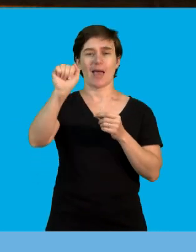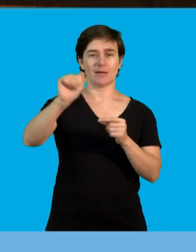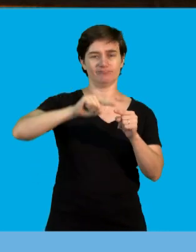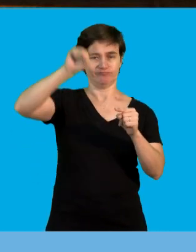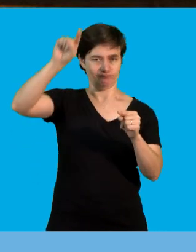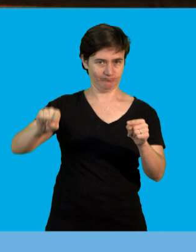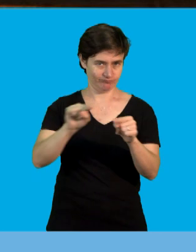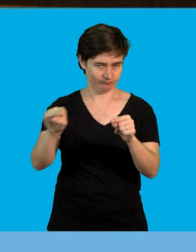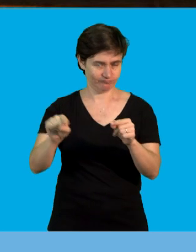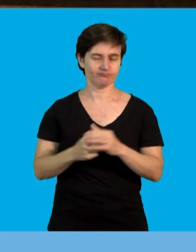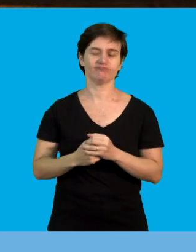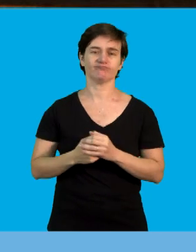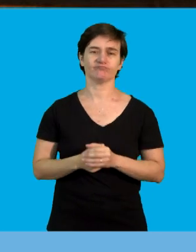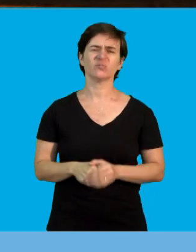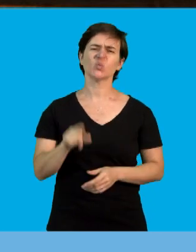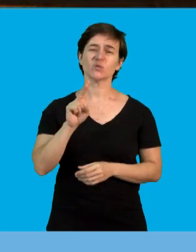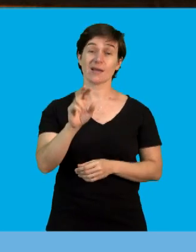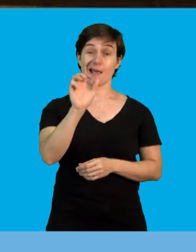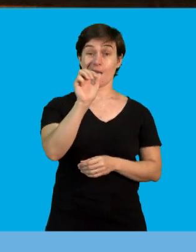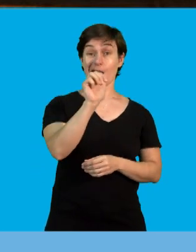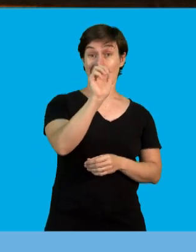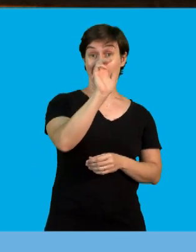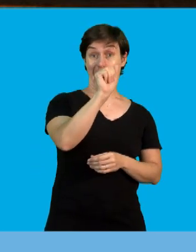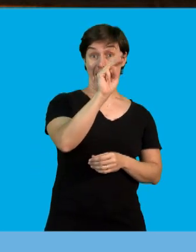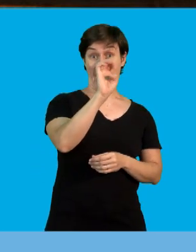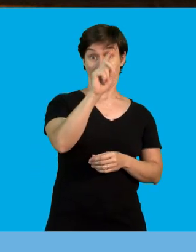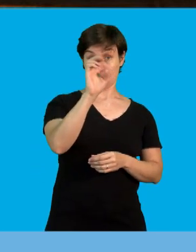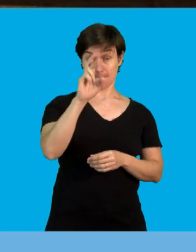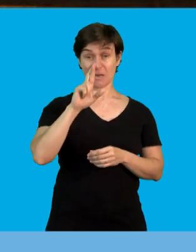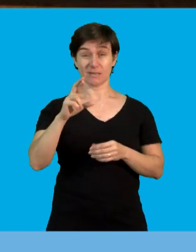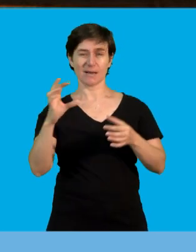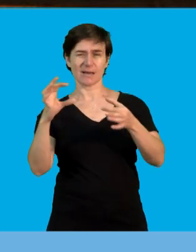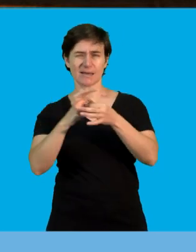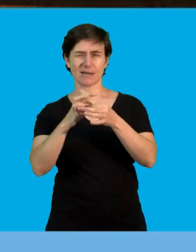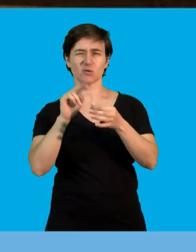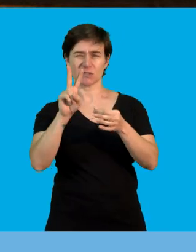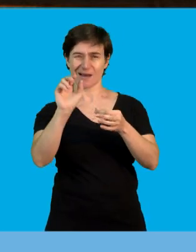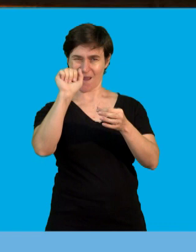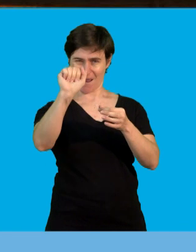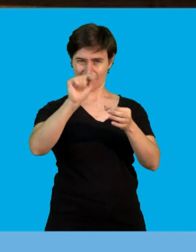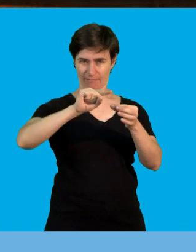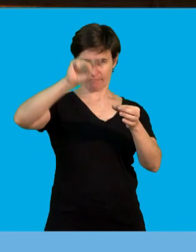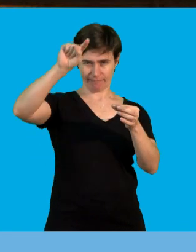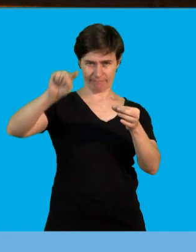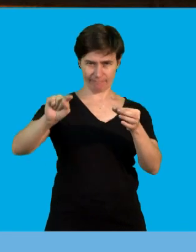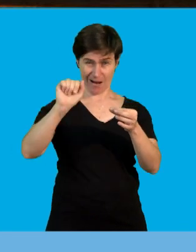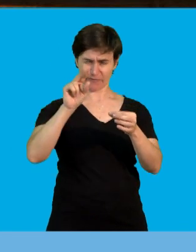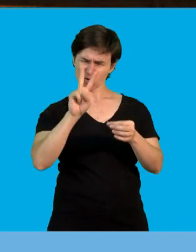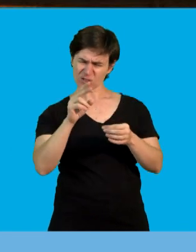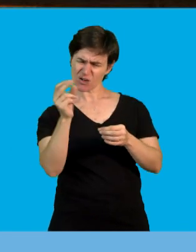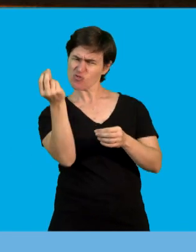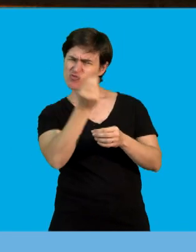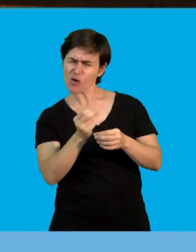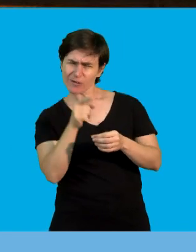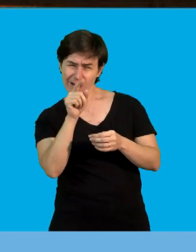may find, you will see that an ammeter was connected when you see this notation of an A. Whenever you see in a